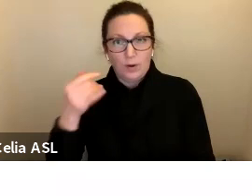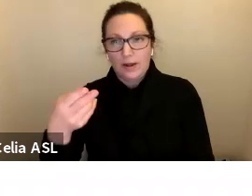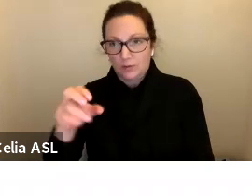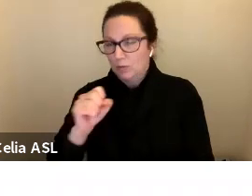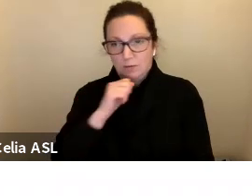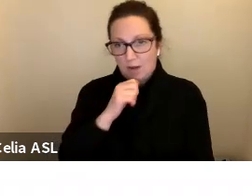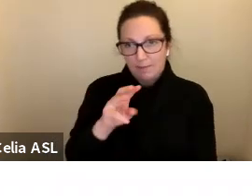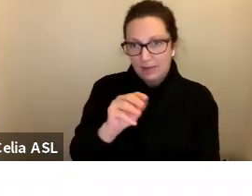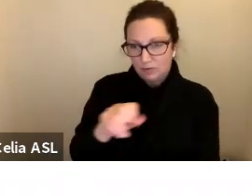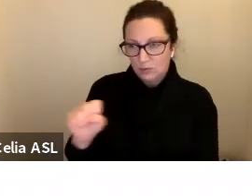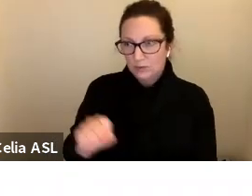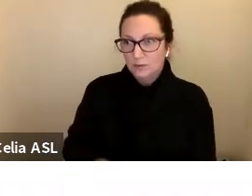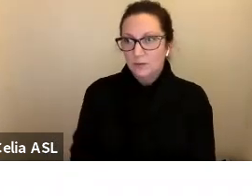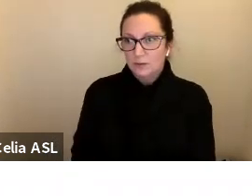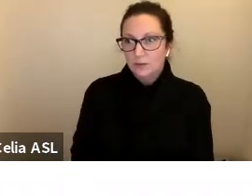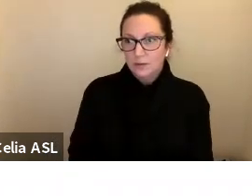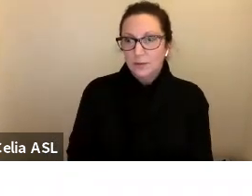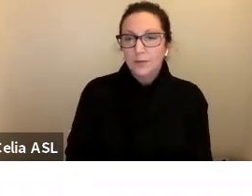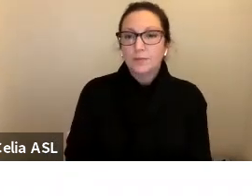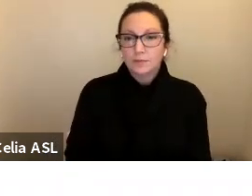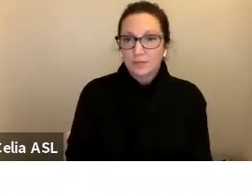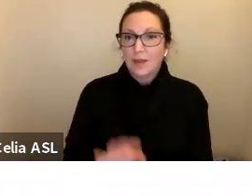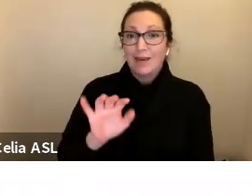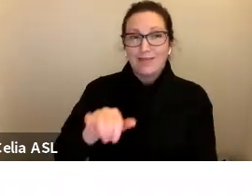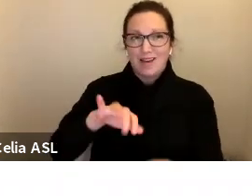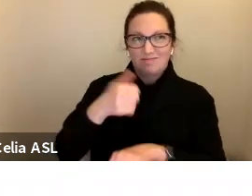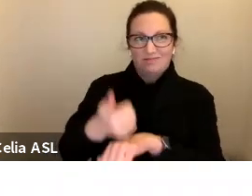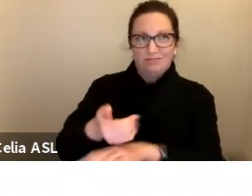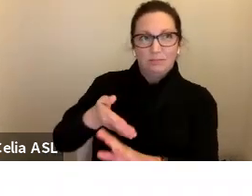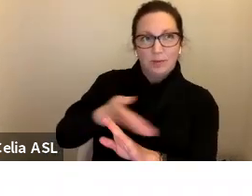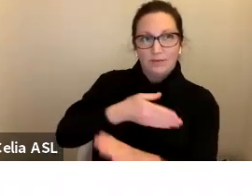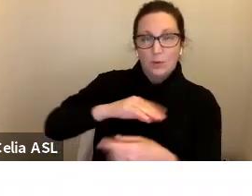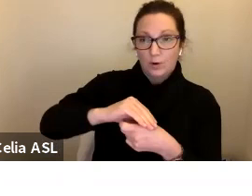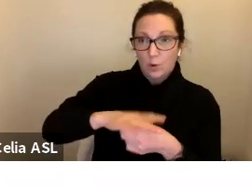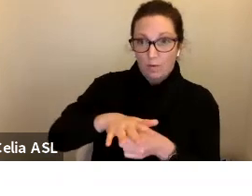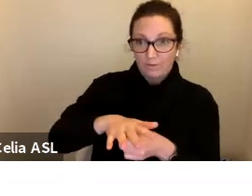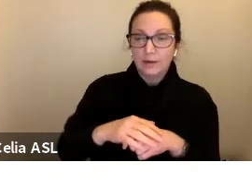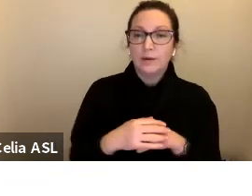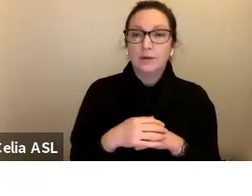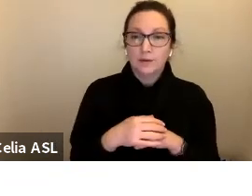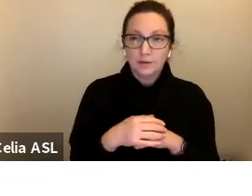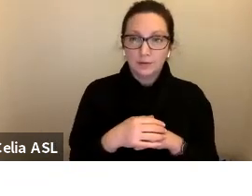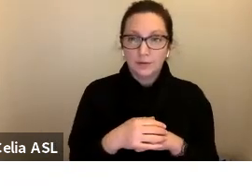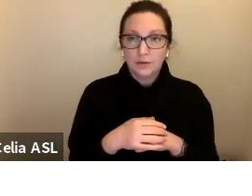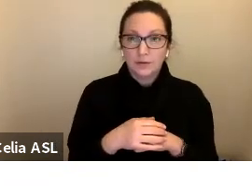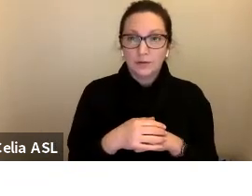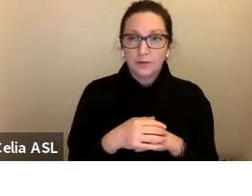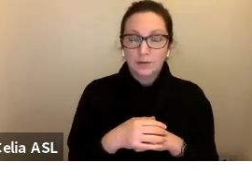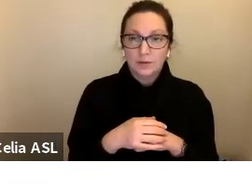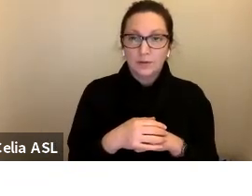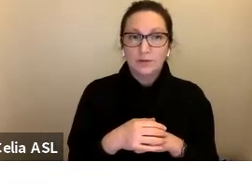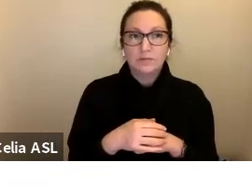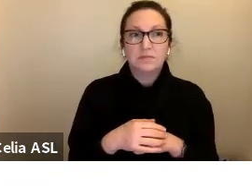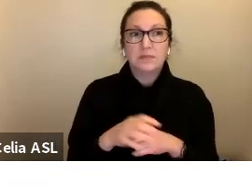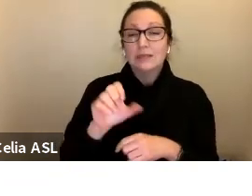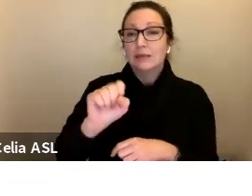But so this was in place prior to COVID. And so they actually have 3